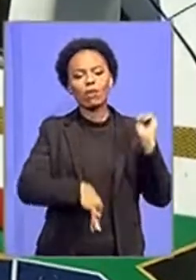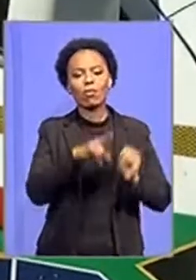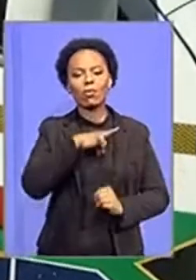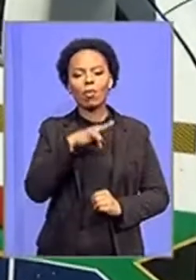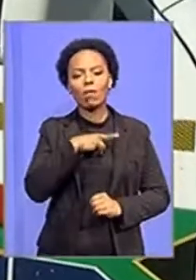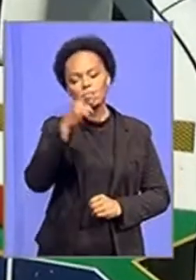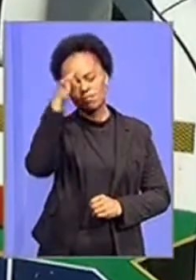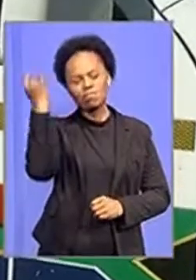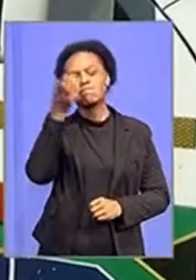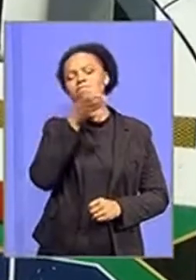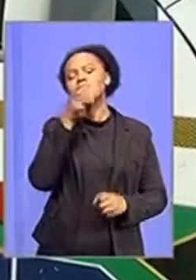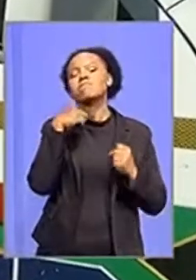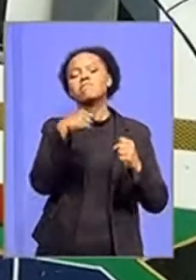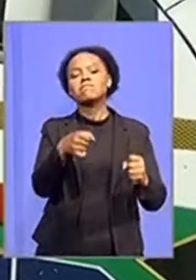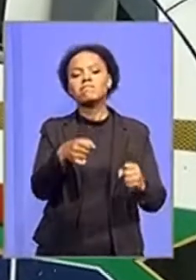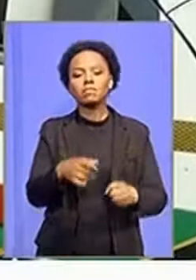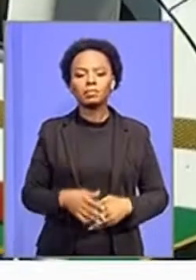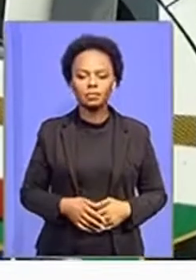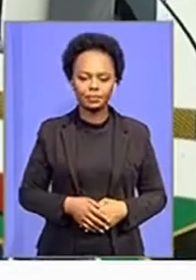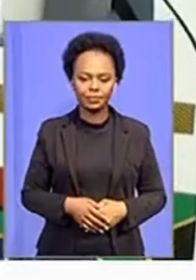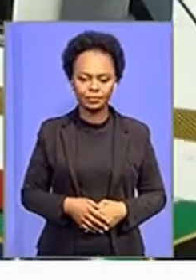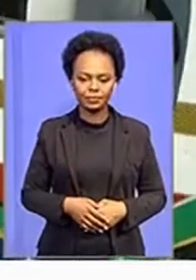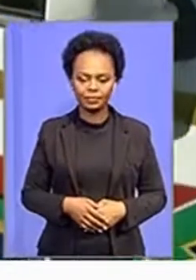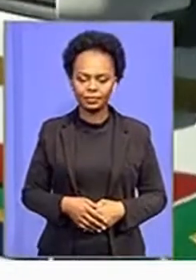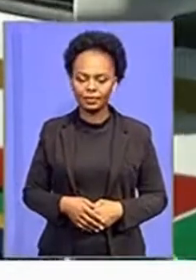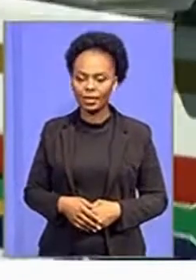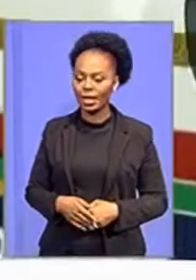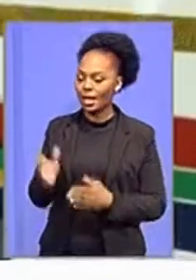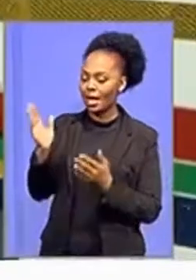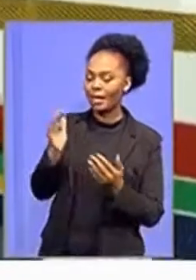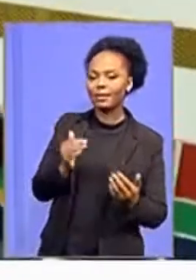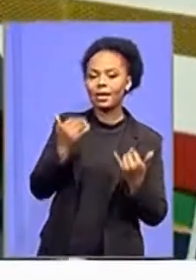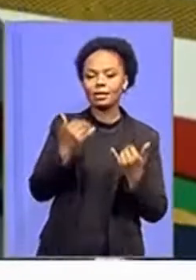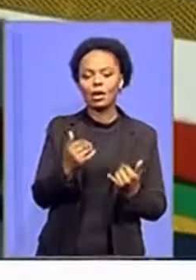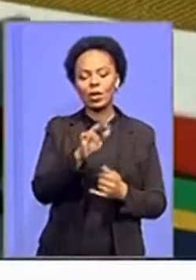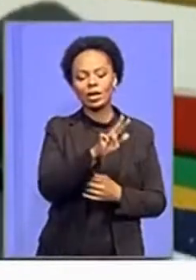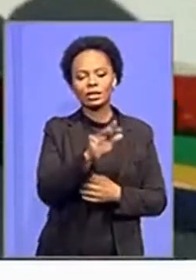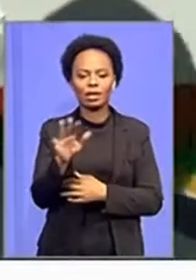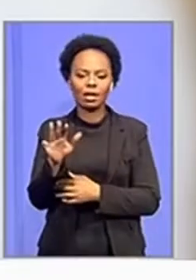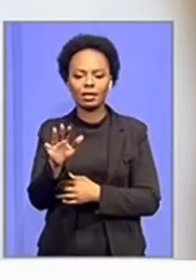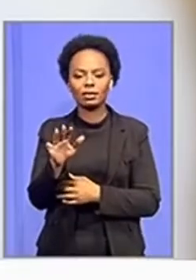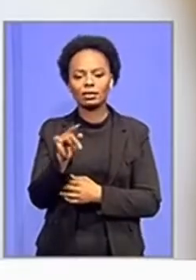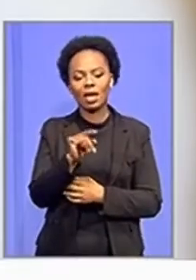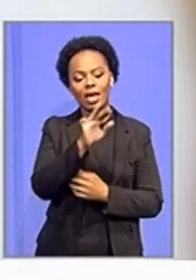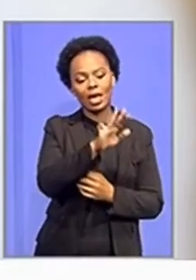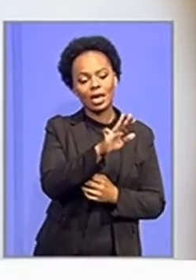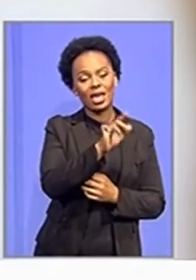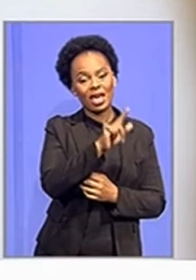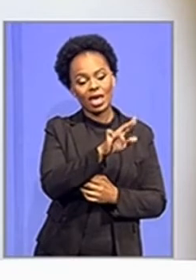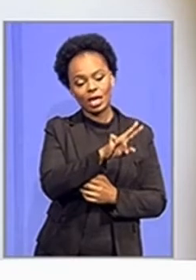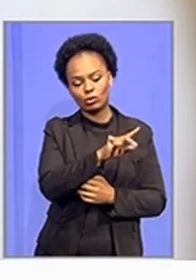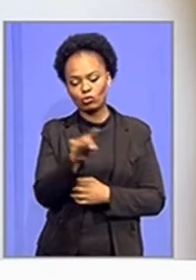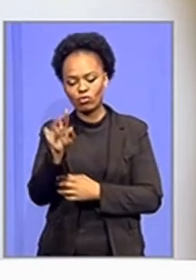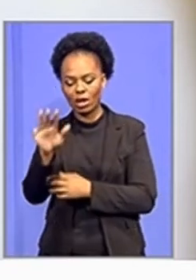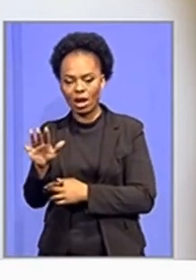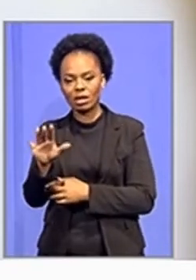otlela ba nwele. We are expecting the peaks to remain the case till approximately 8-9 p.m. tonight. We are further expecting peaks